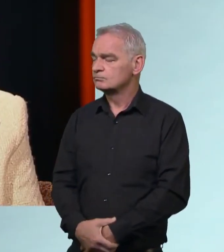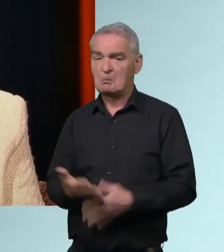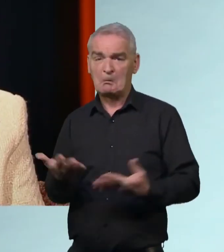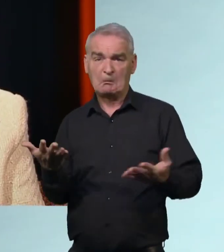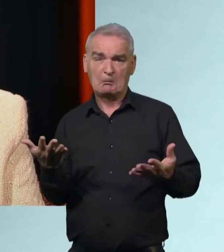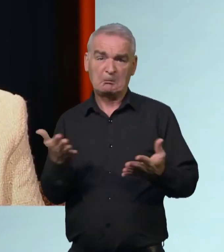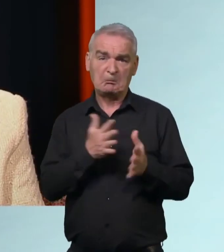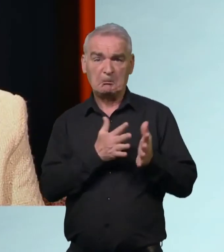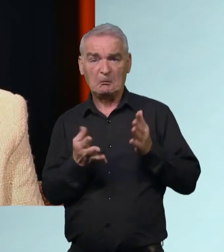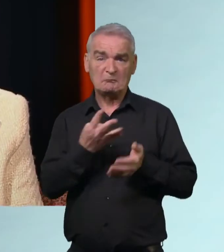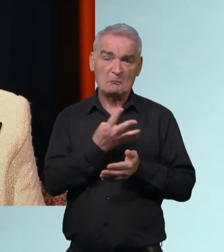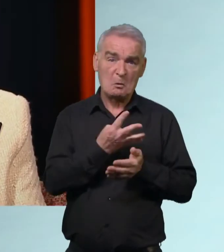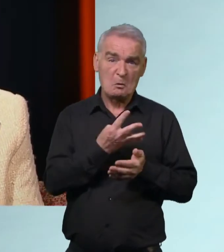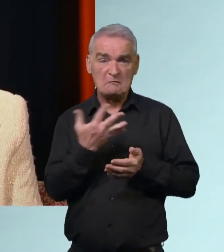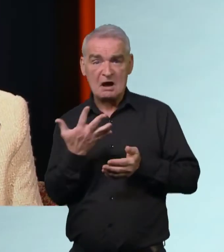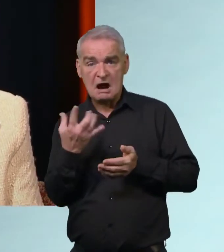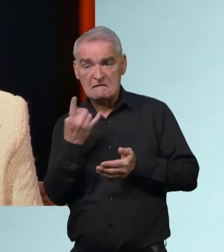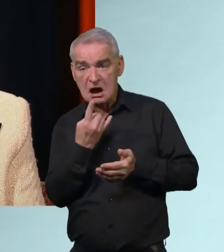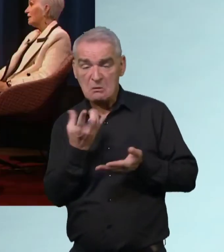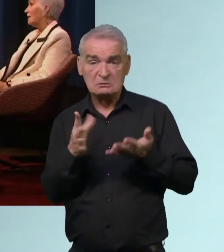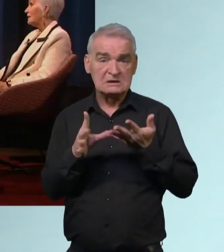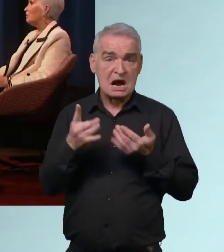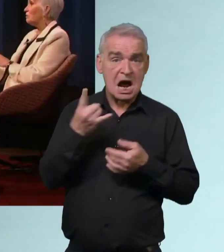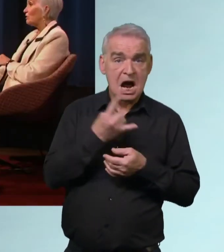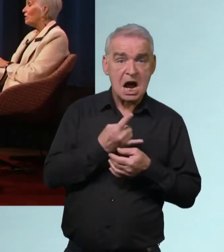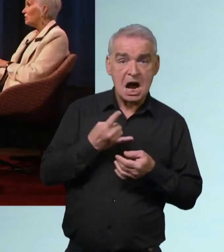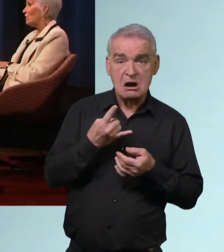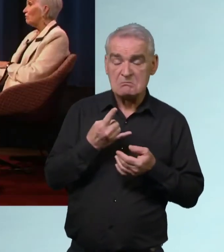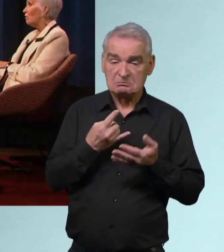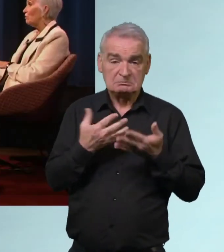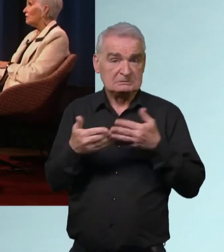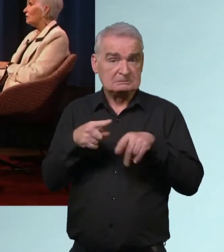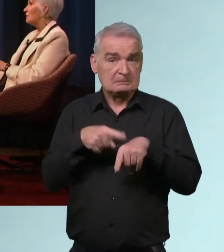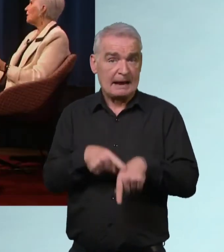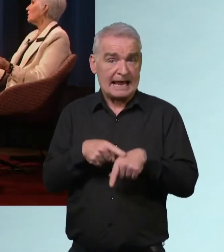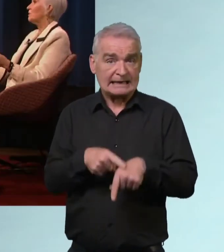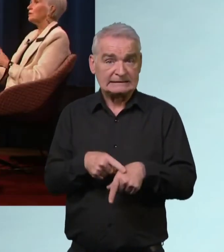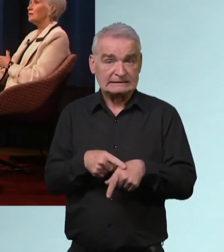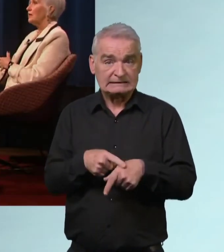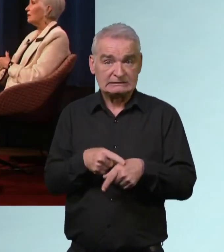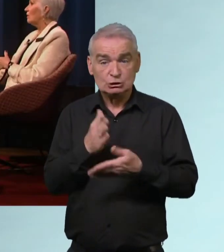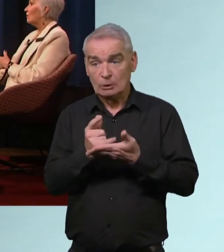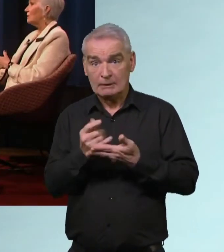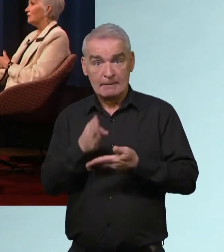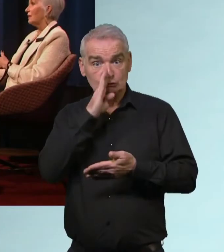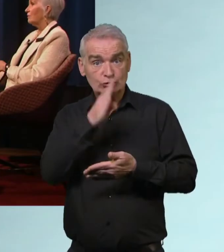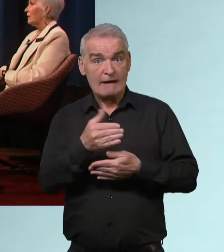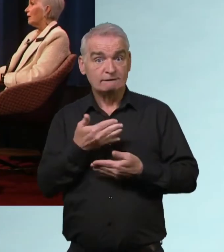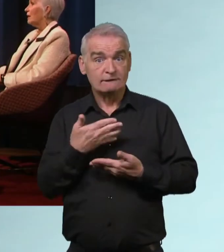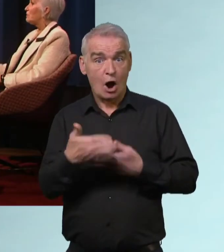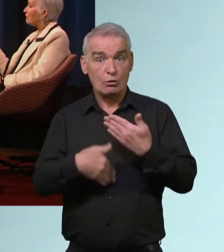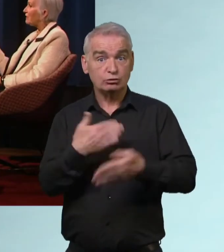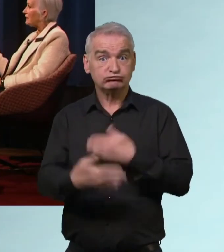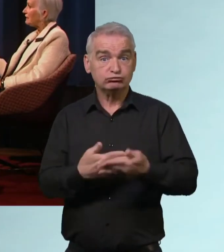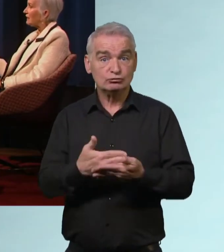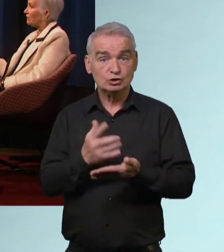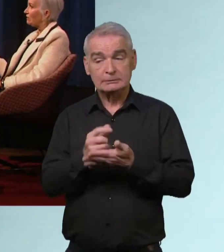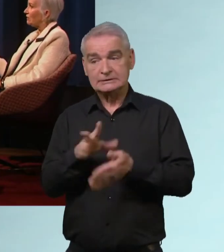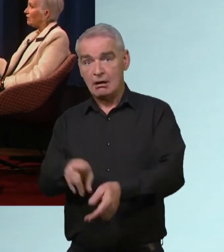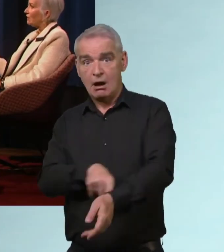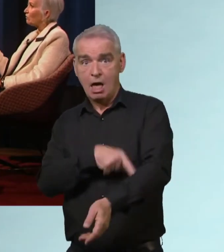4 or 5 hours, 10 hours, however long it takes. Some of them are going to be straightforward. Some of them are going to take a lot of time because